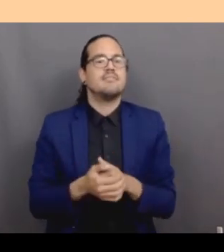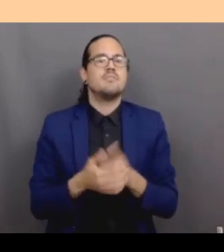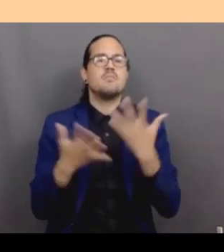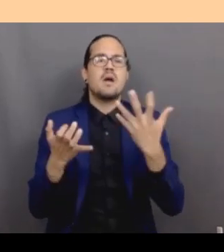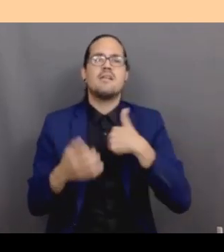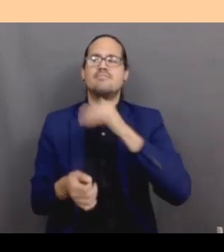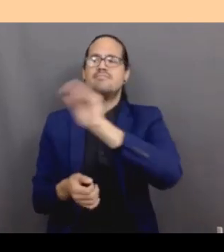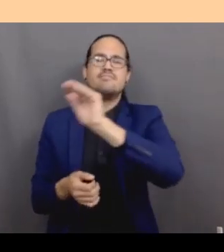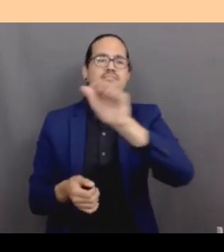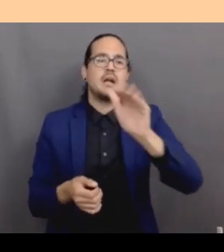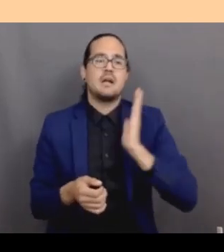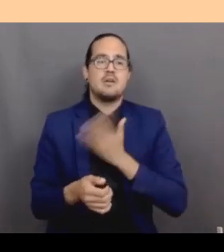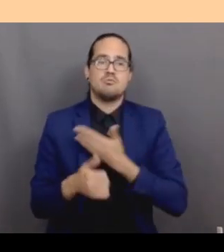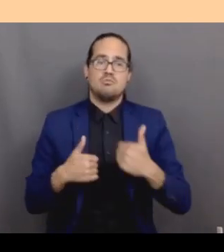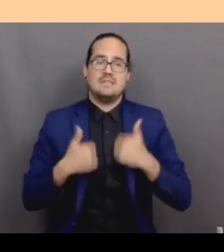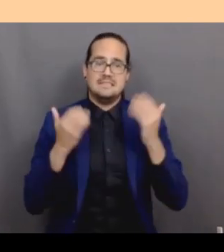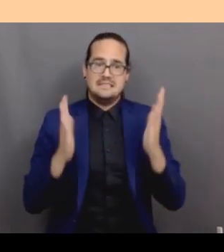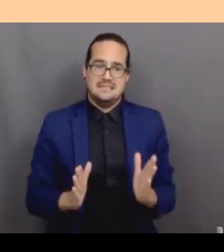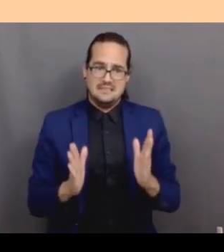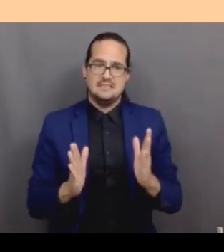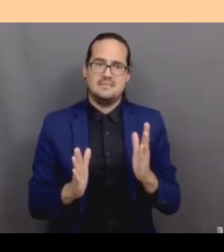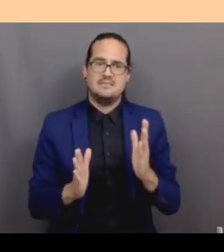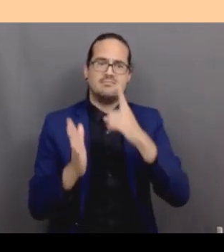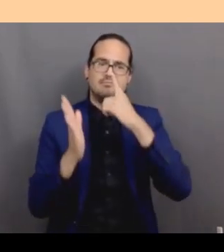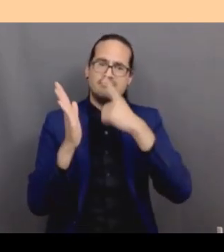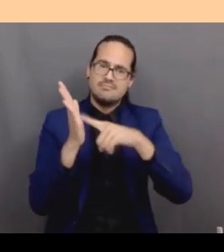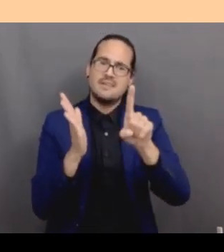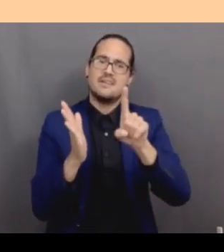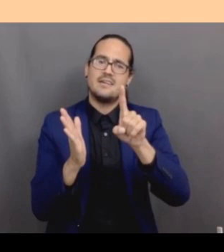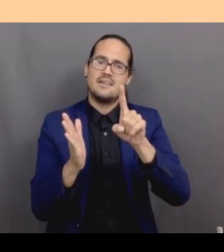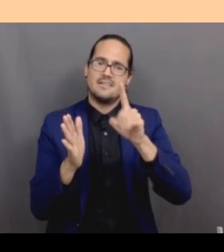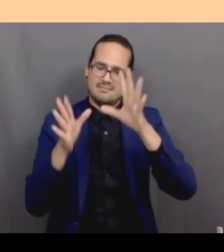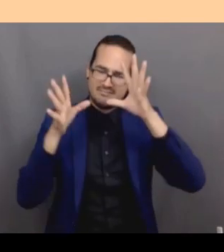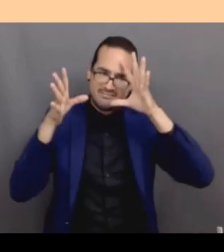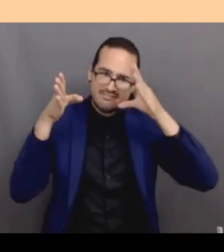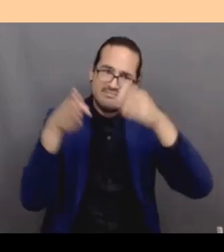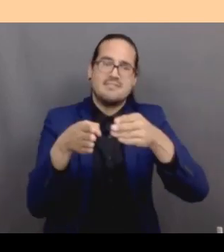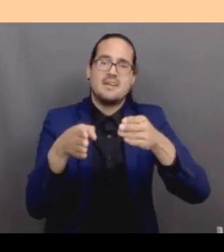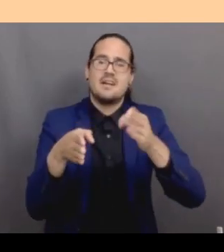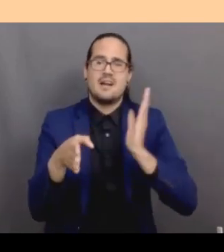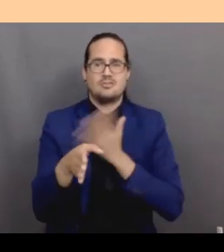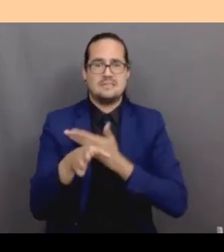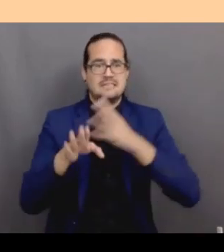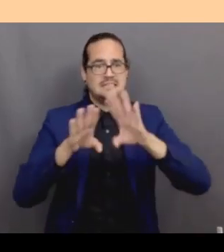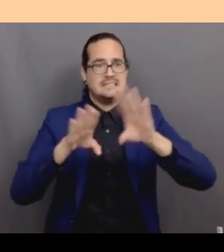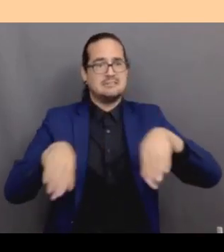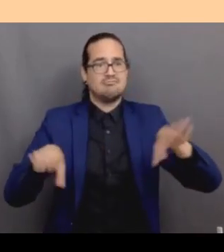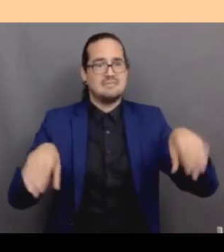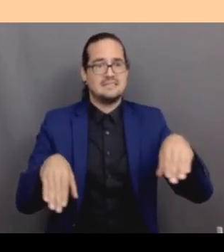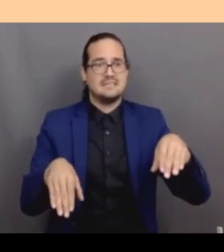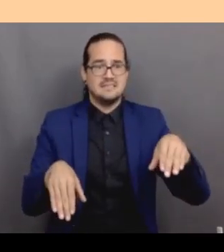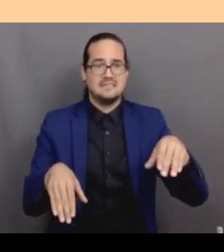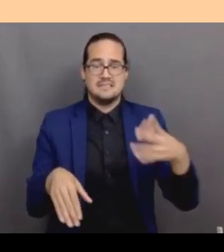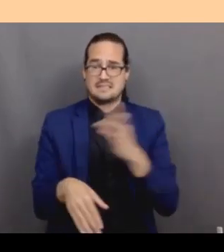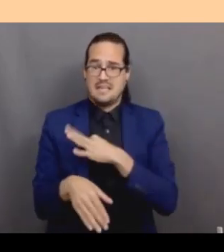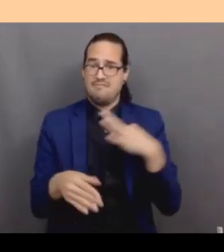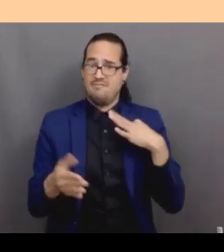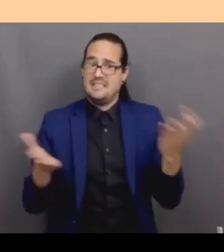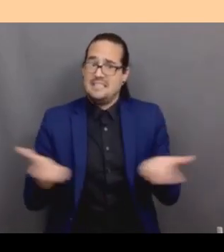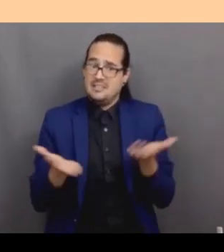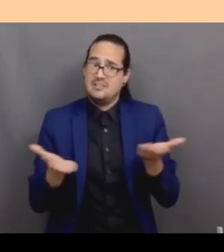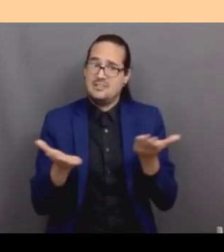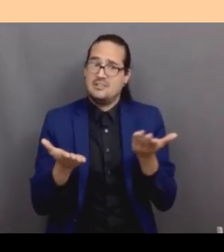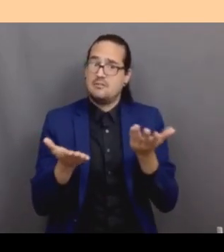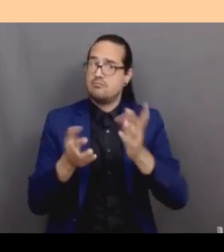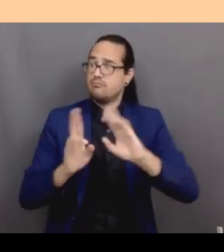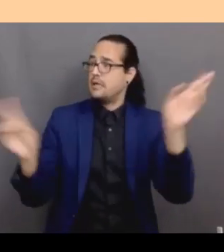that we are taking care of our children. Our staff are present and they're on the front lines, ready to take care of our needs for